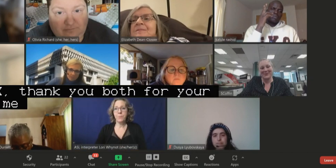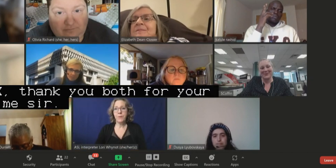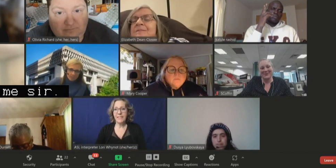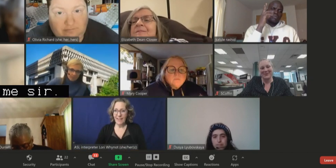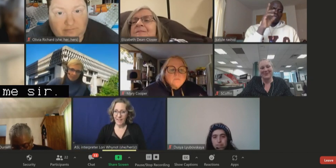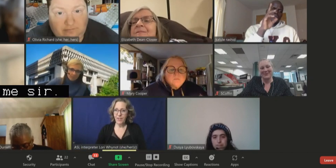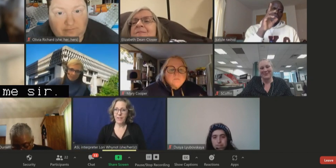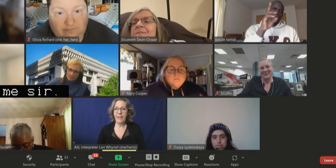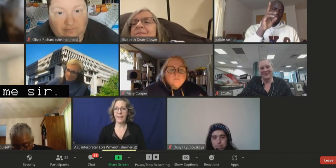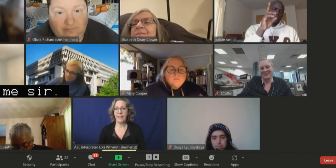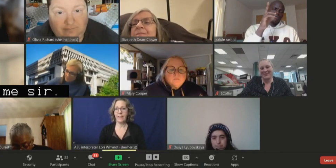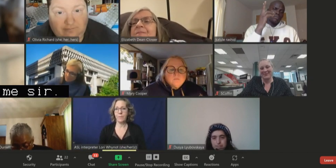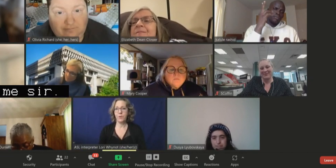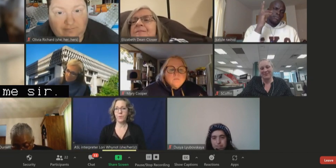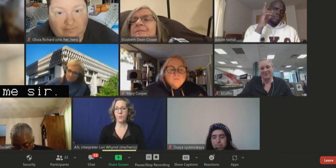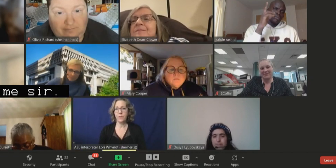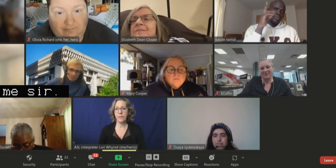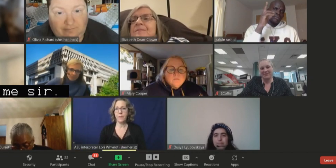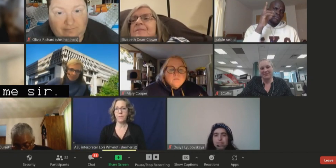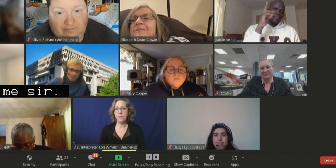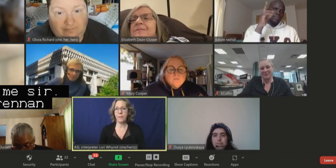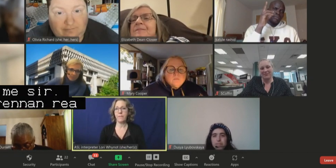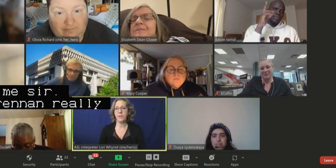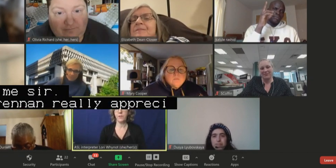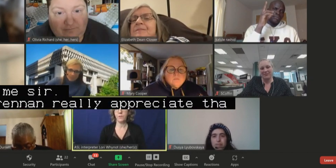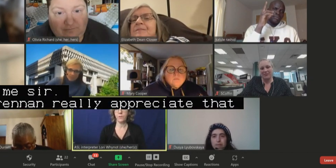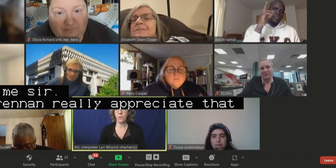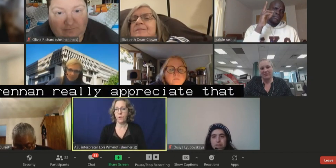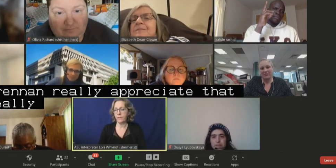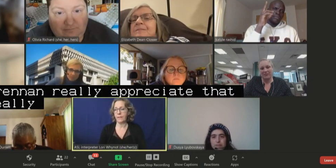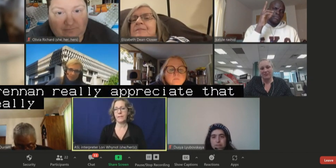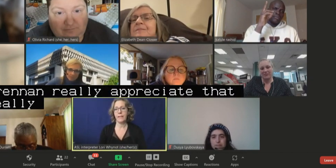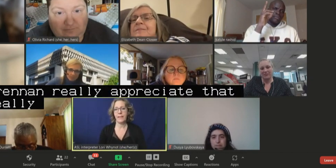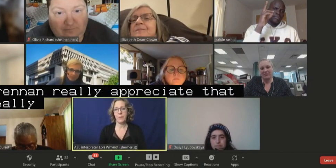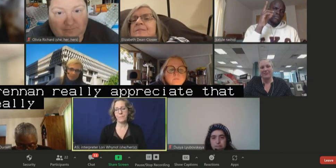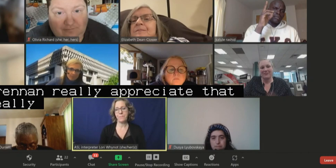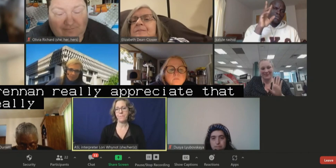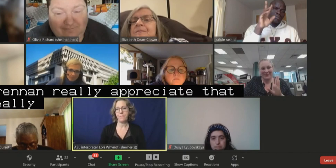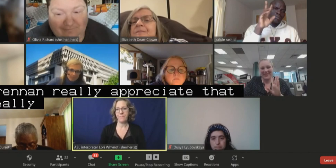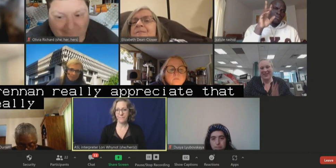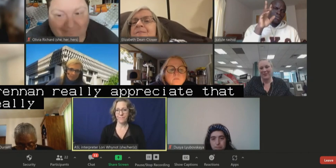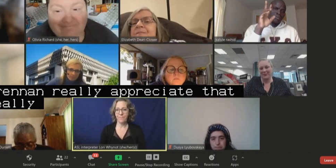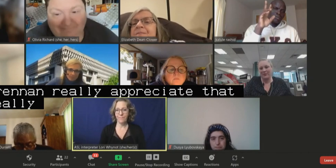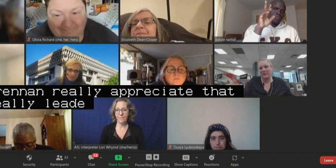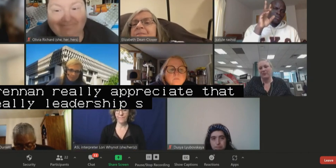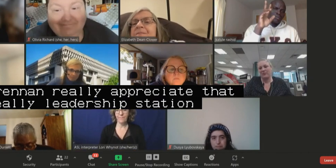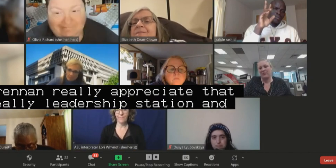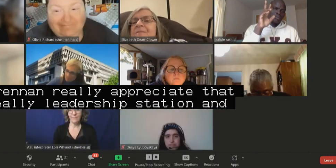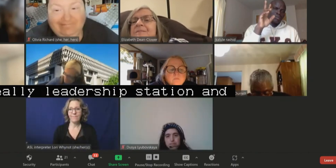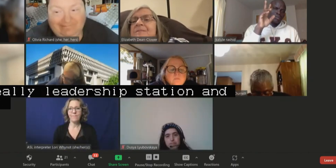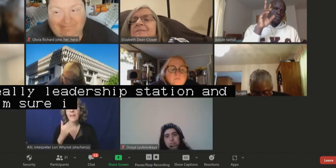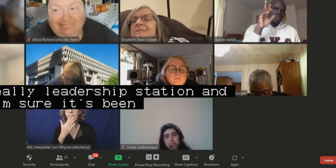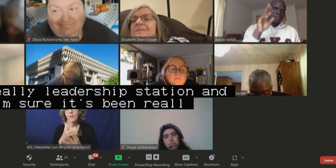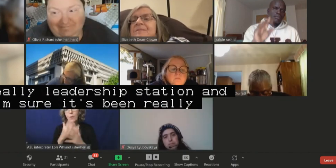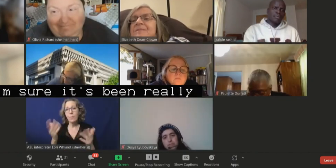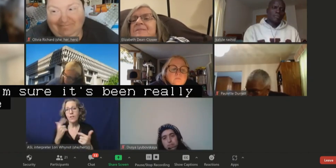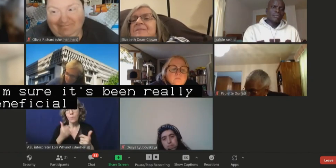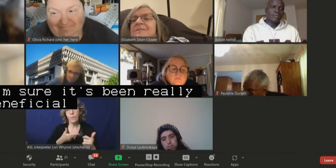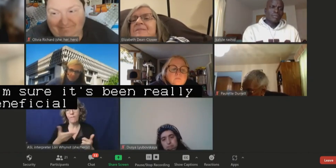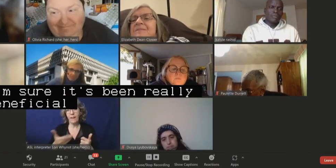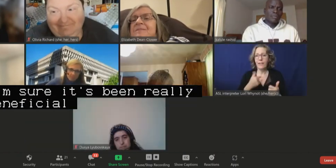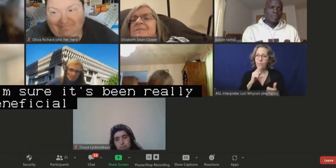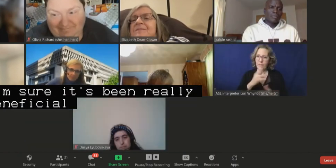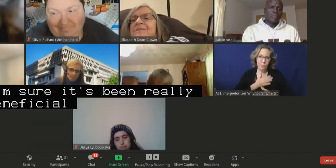the presentation, and I'm sure it's been really beneficial for all of us. Thank you. Thank you so much for having us. We really